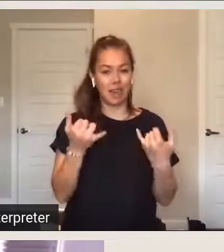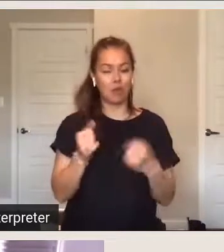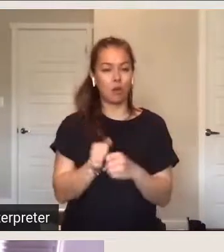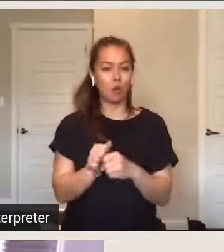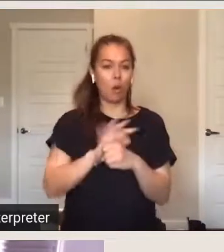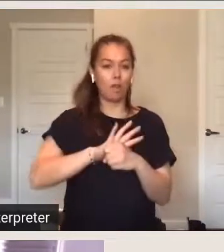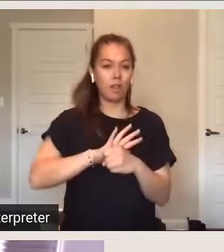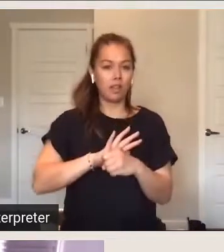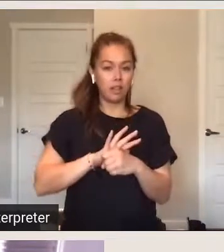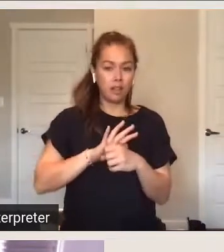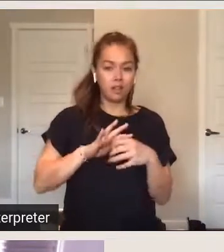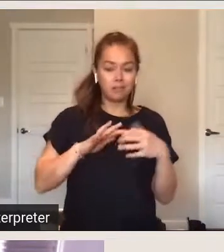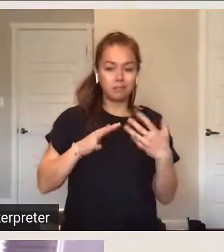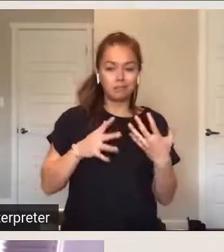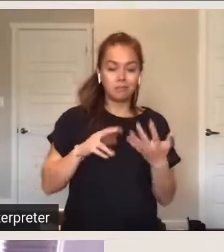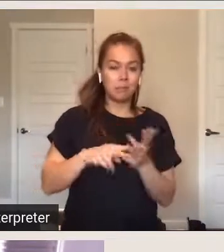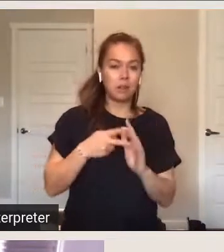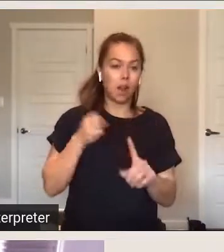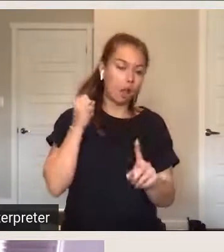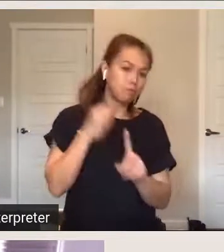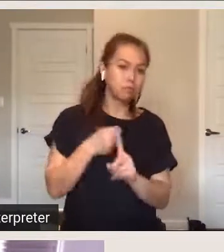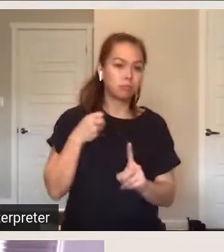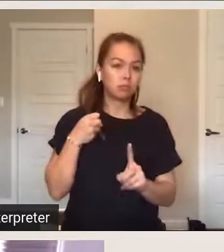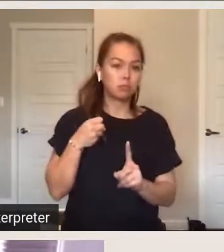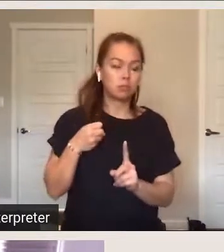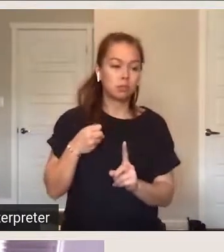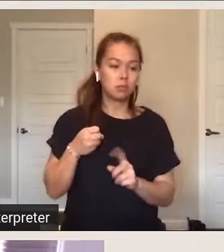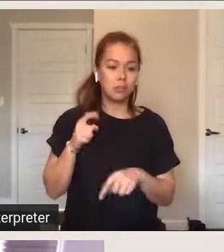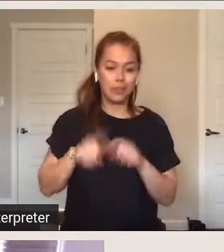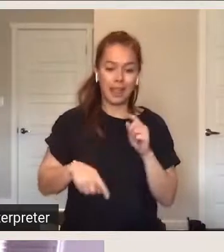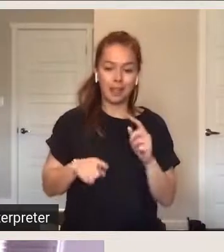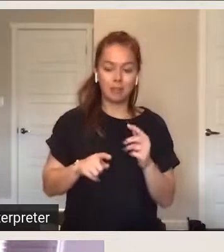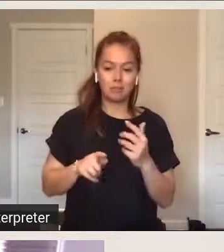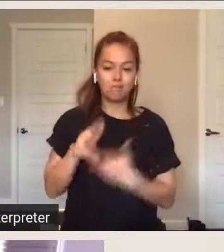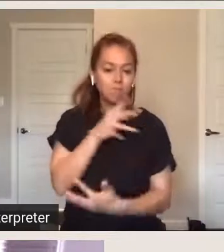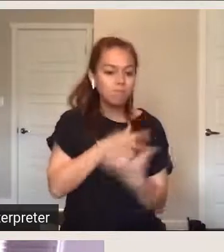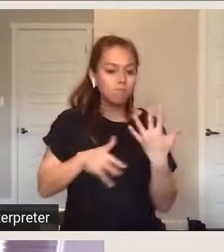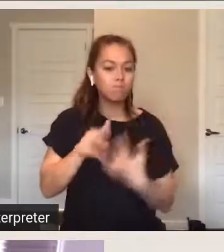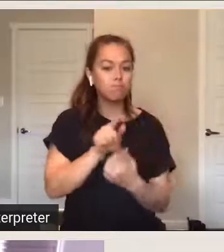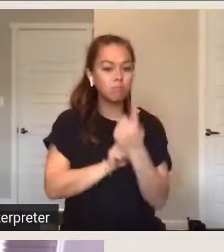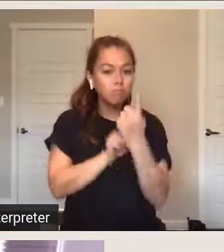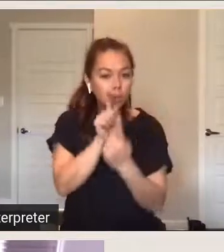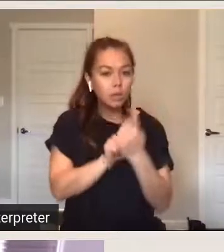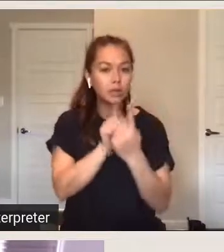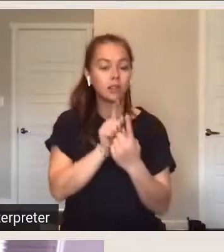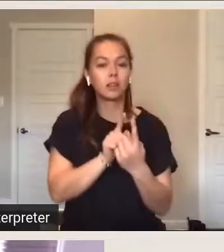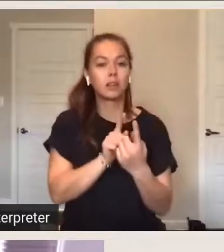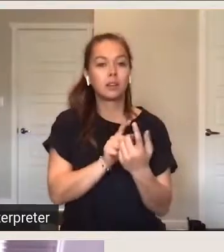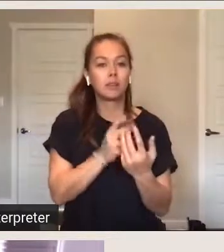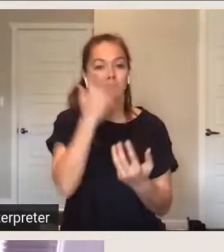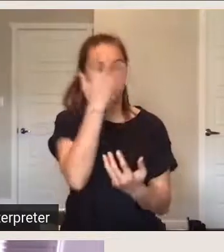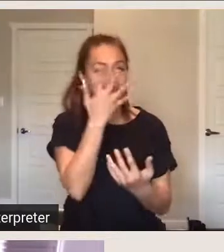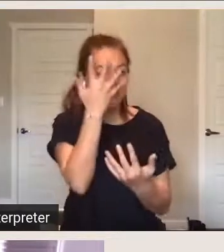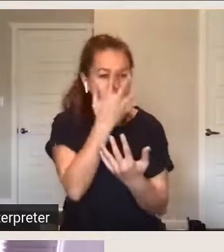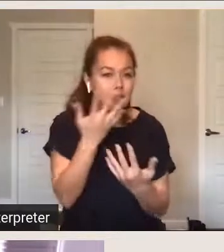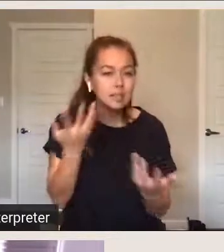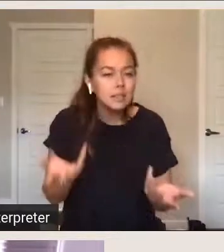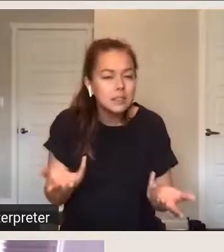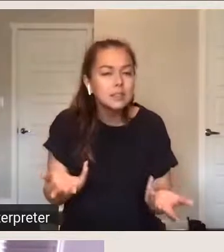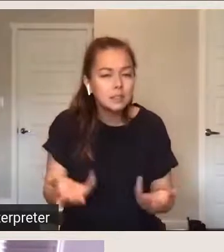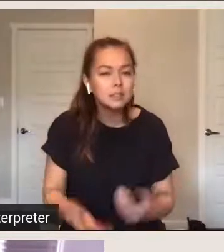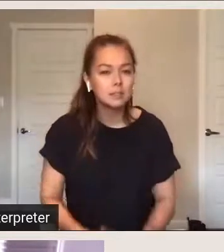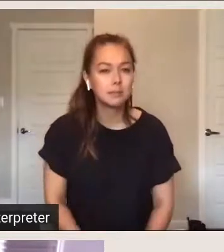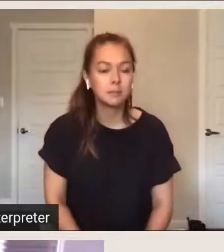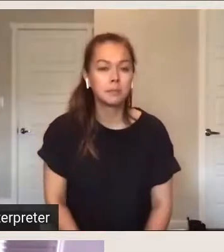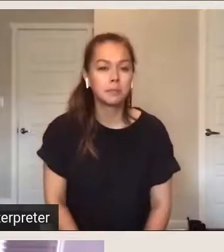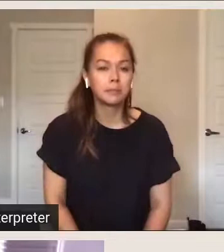challenging to be physically there with family. That's right. Actually, since